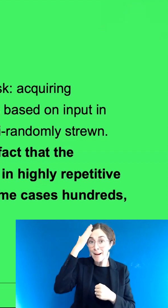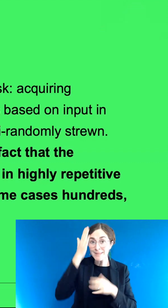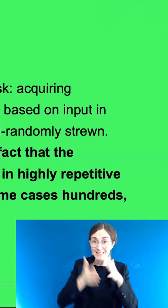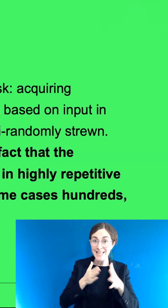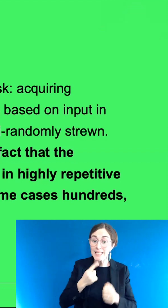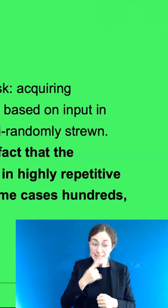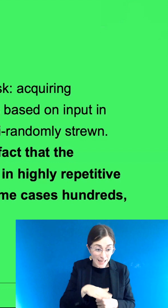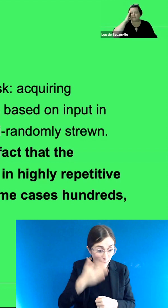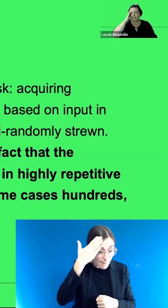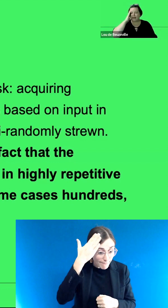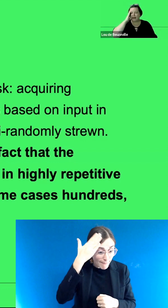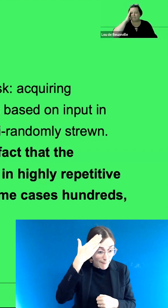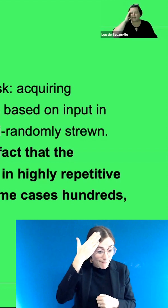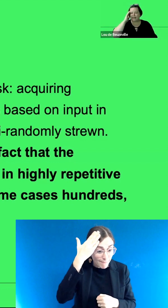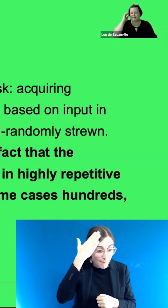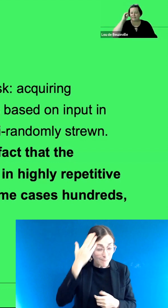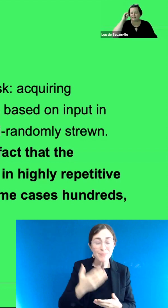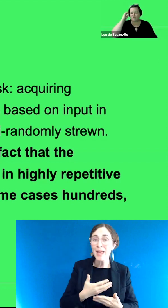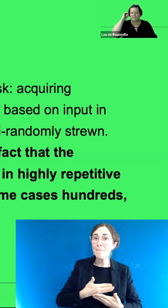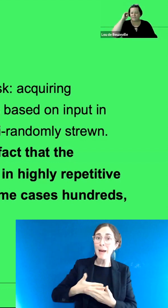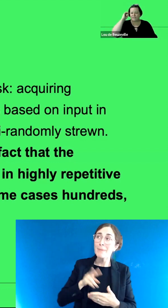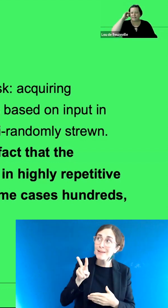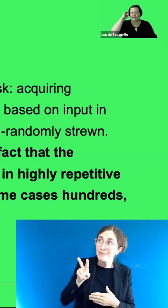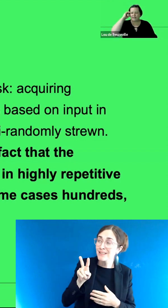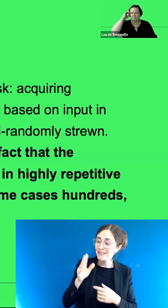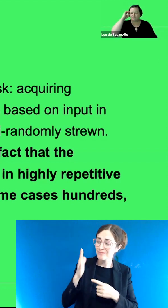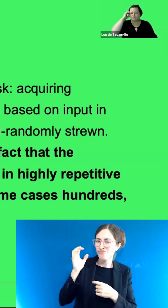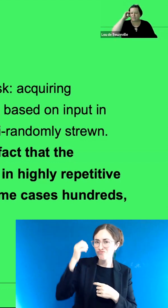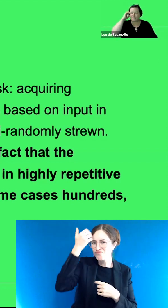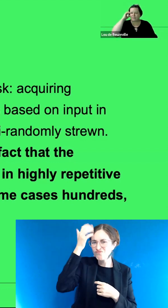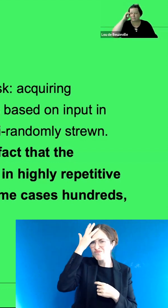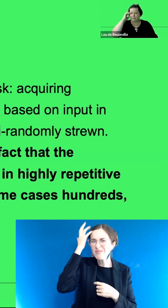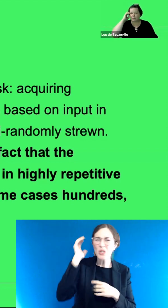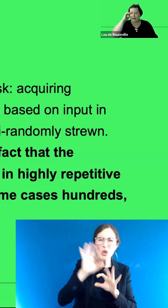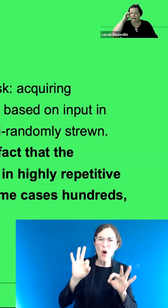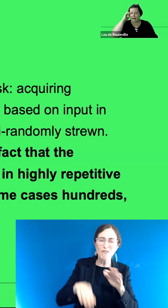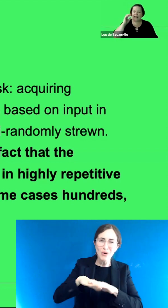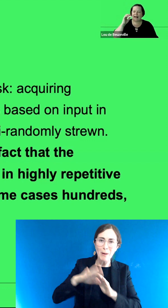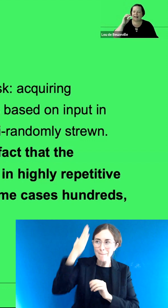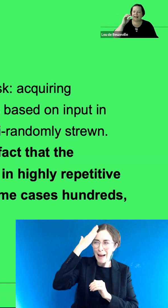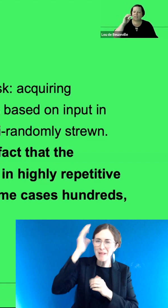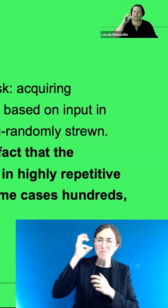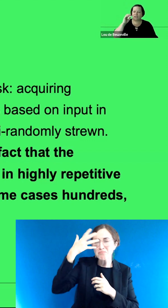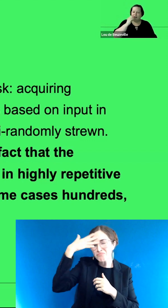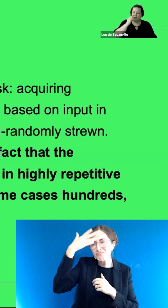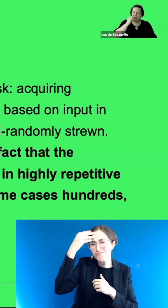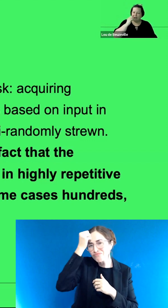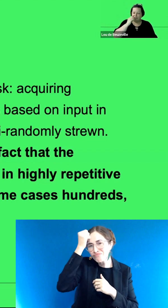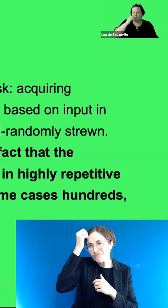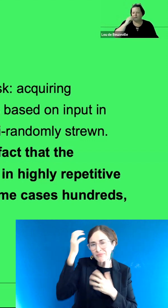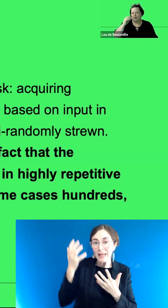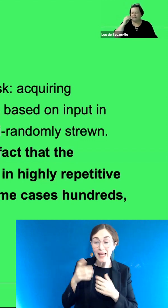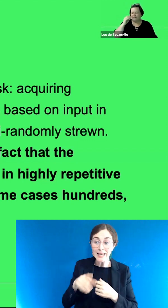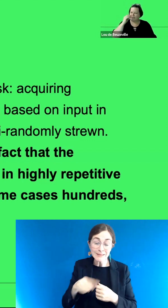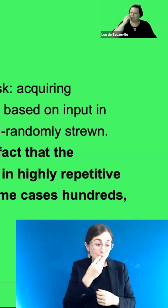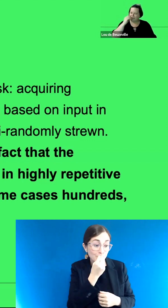is signing mum to him, and he's sort of signing an approximation back. And then she's signing eat.